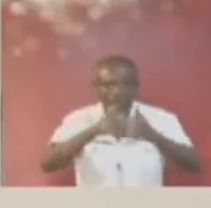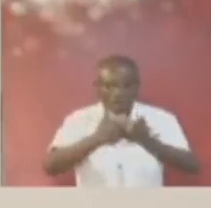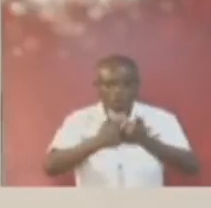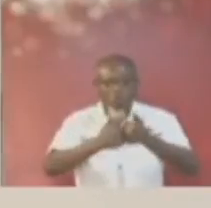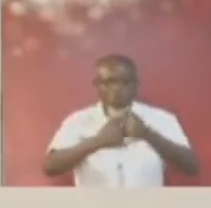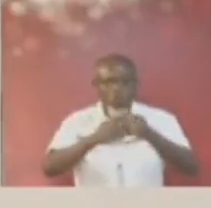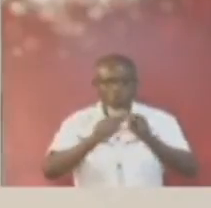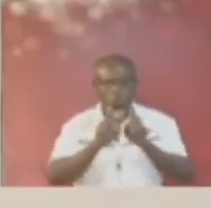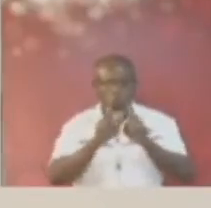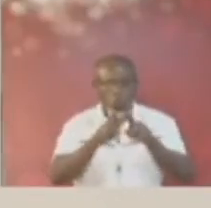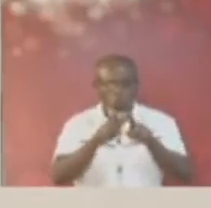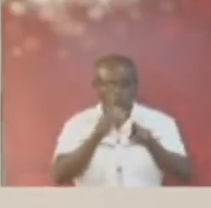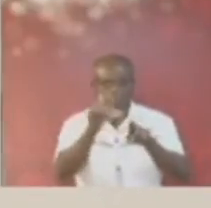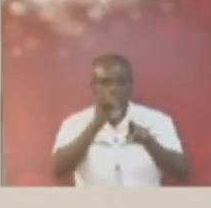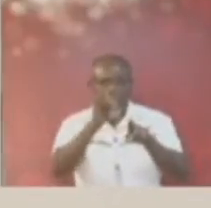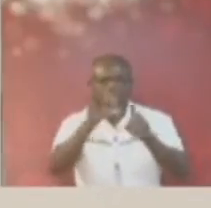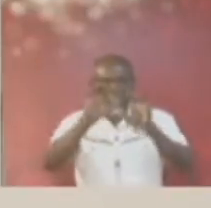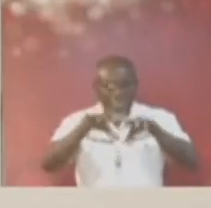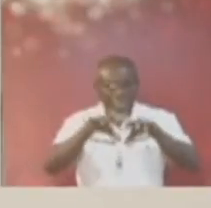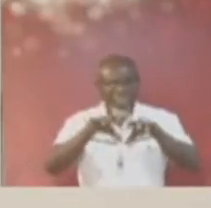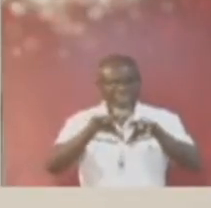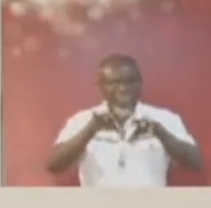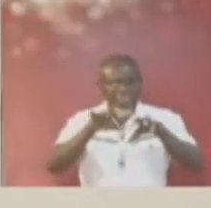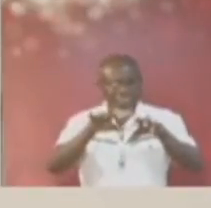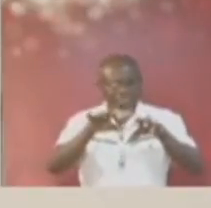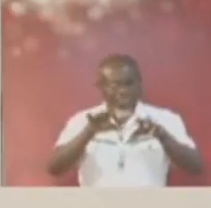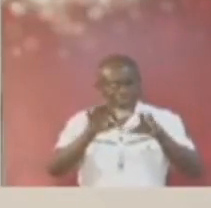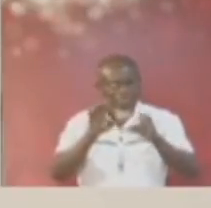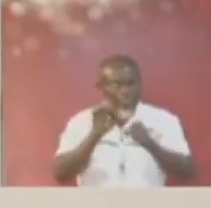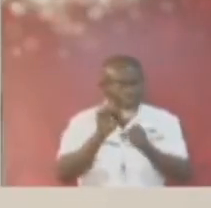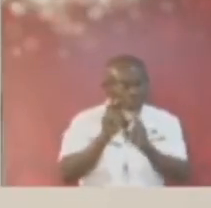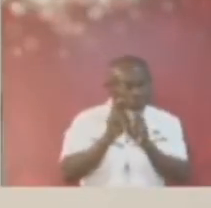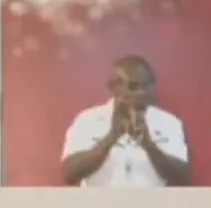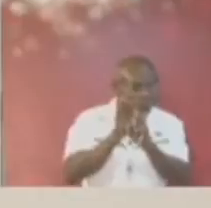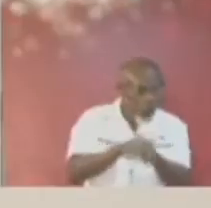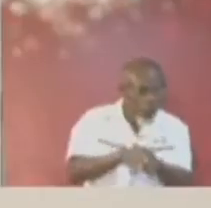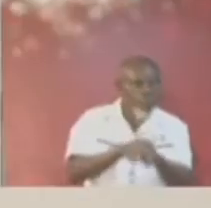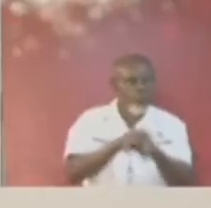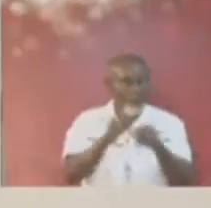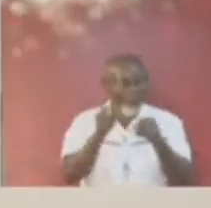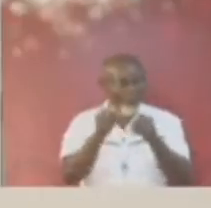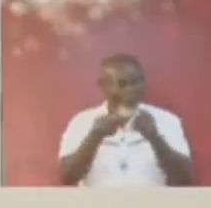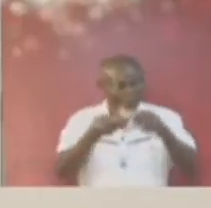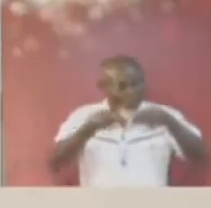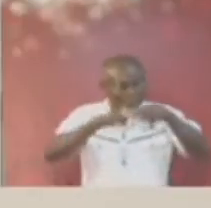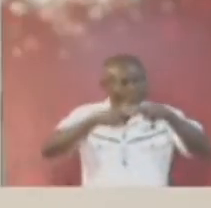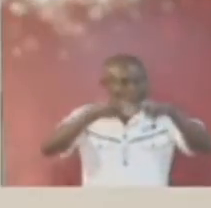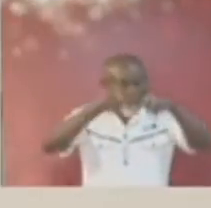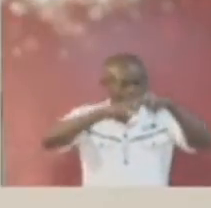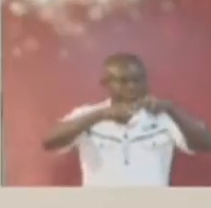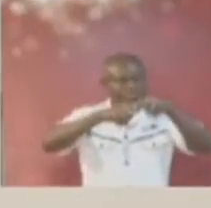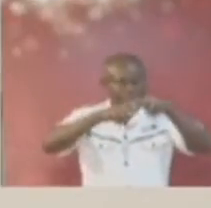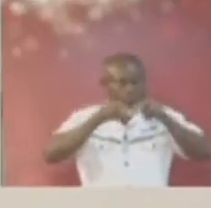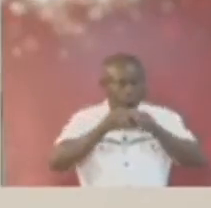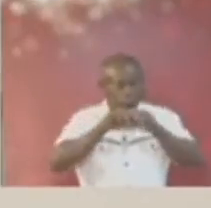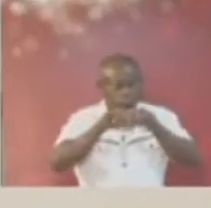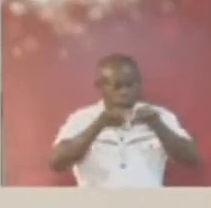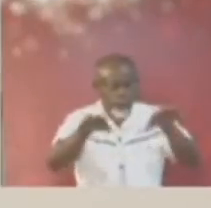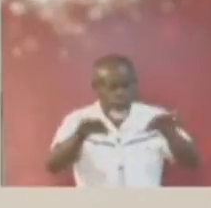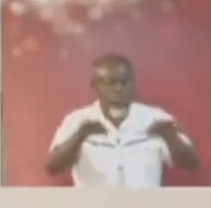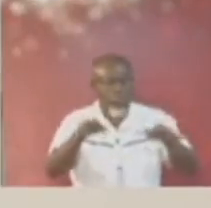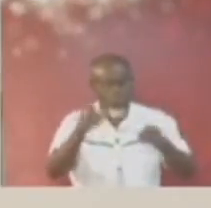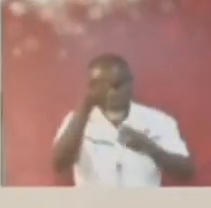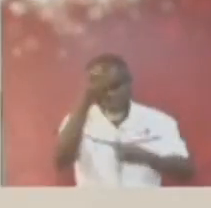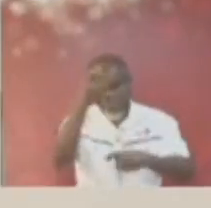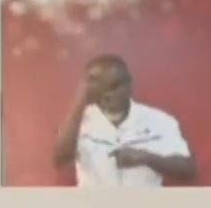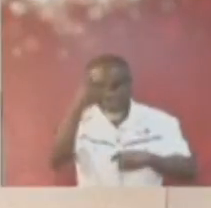hosted with appropriate links on the Ministry of Health website for reference for those who actually are interested in reading further. So thank